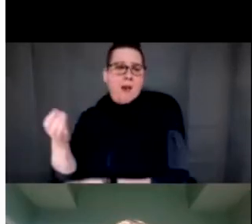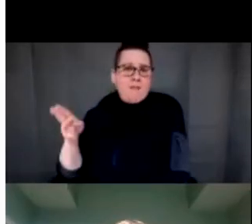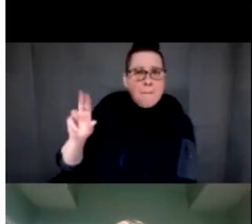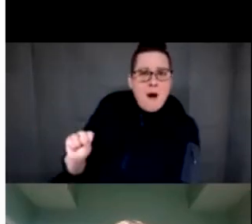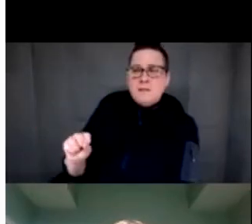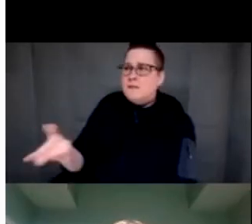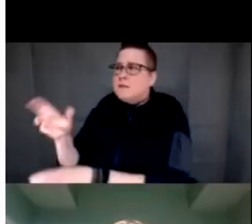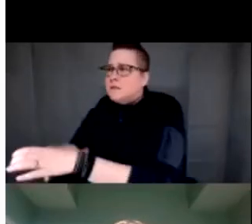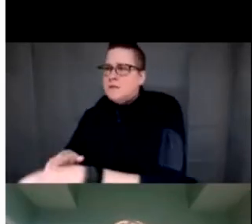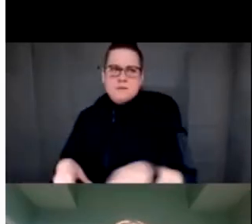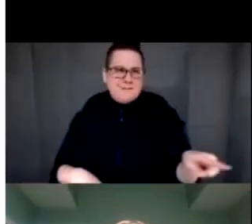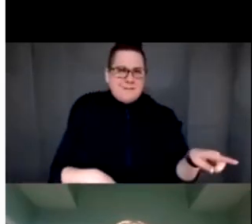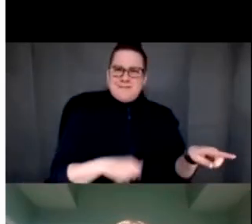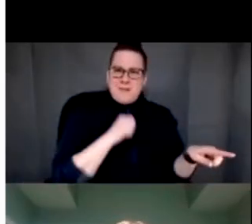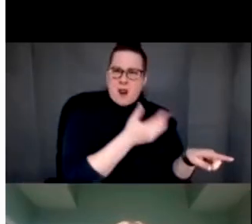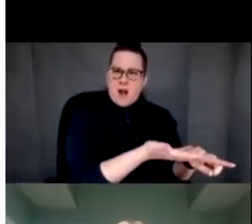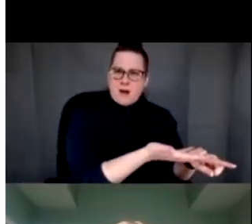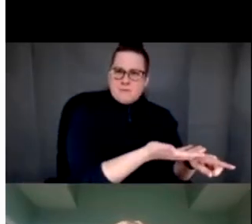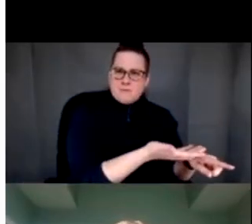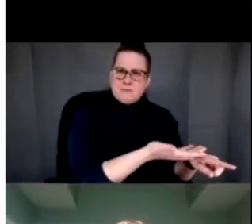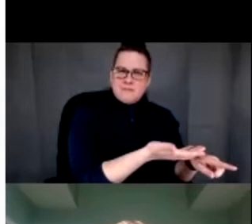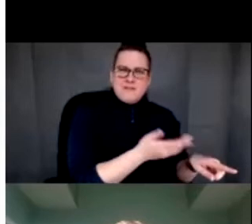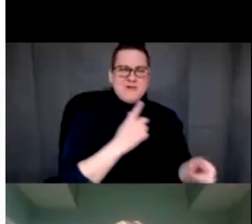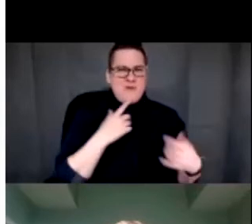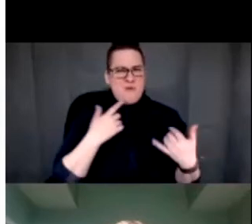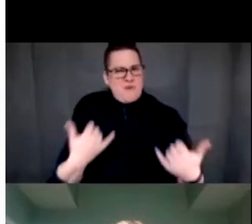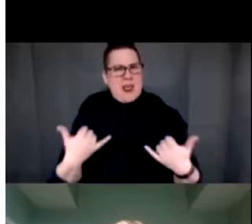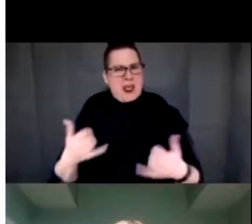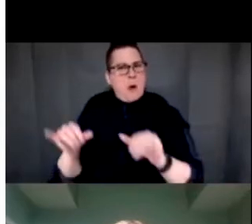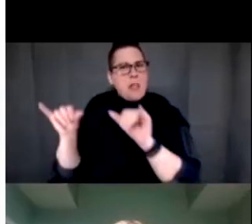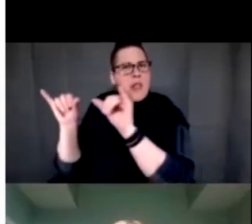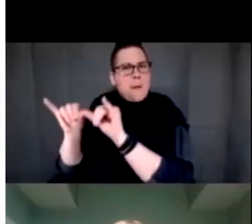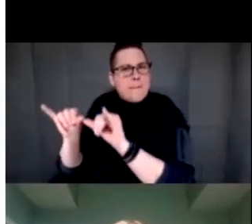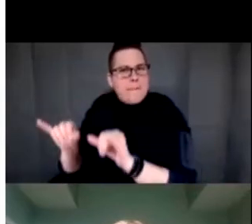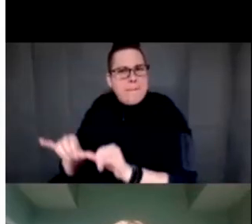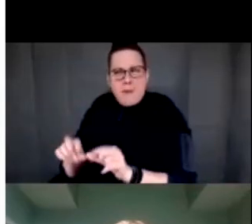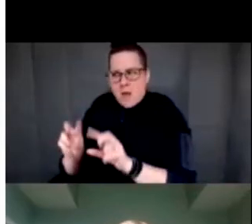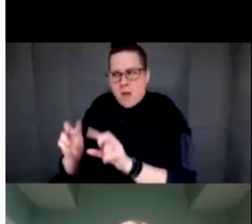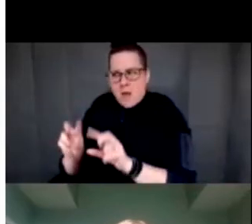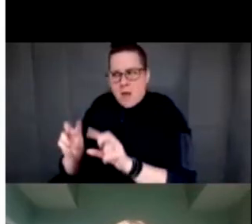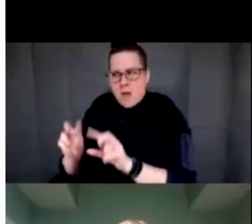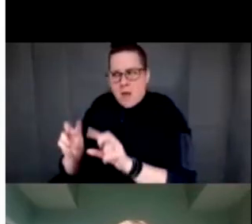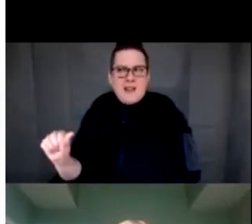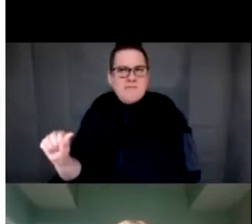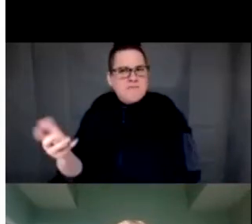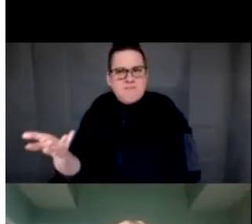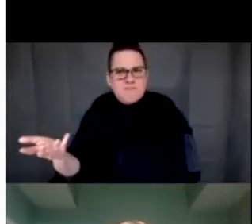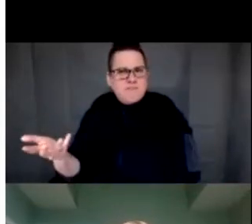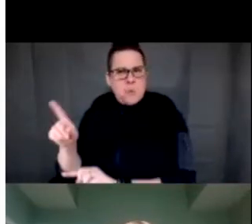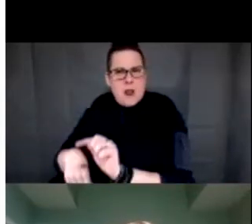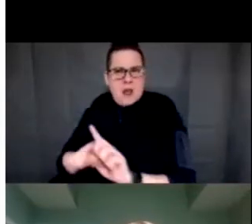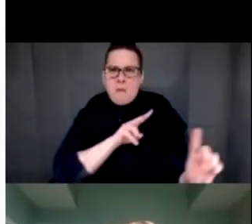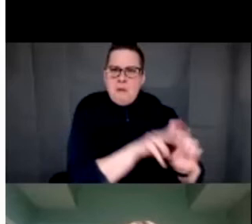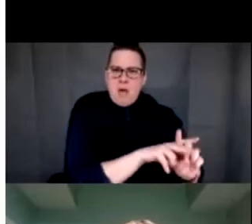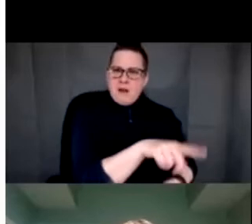happening. So really the existing measures for assessing disability cannot be applied